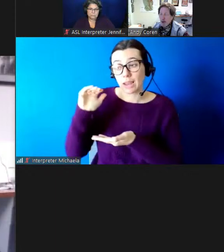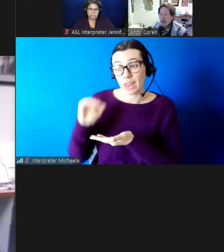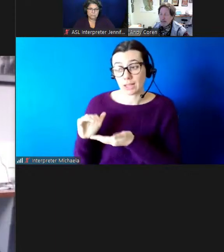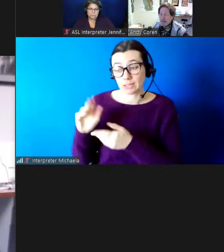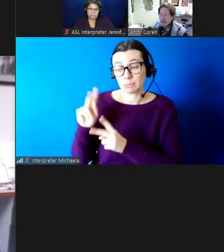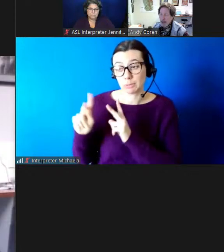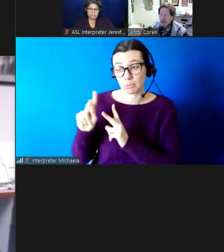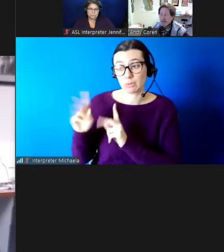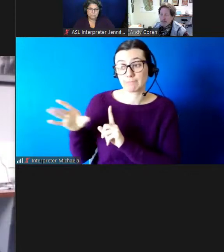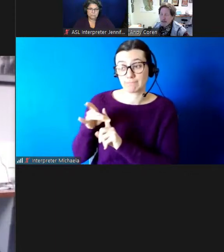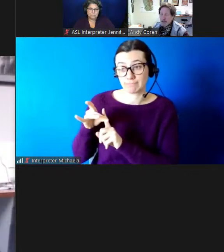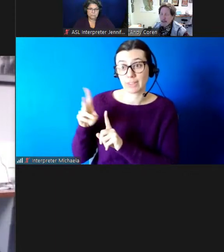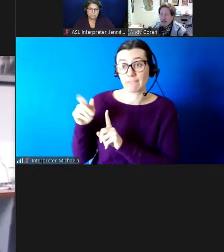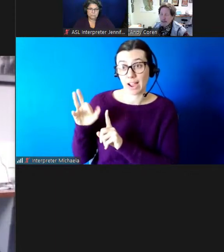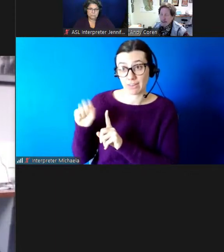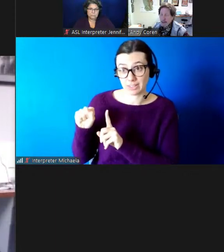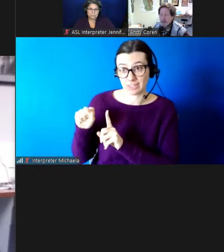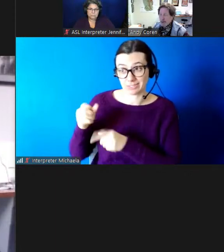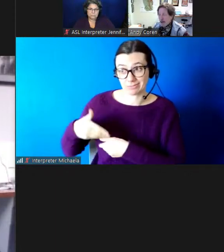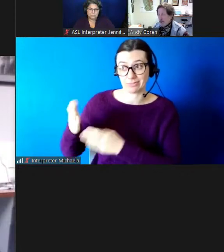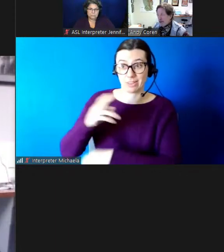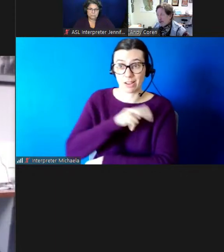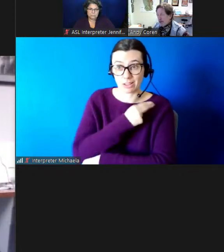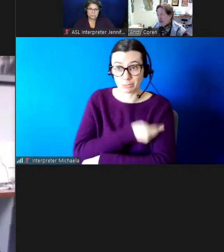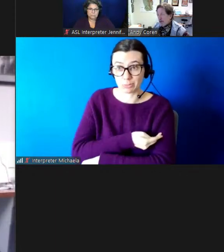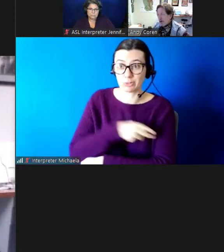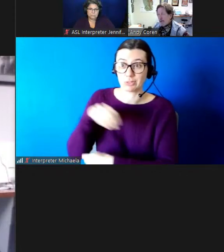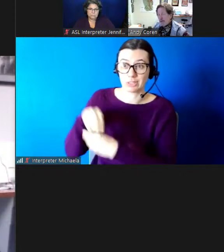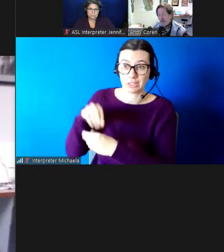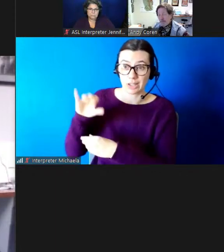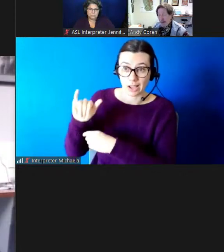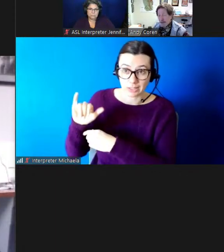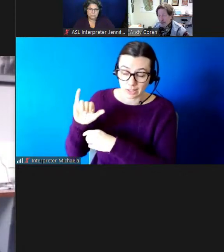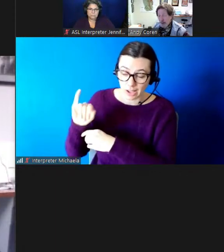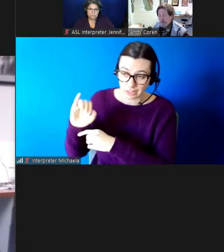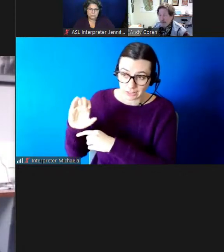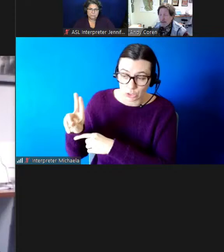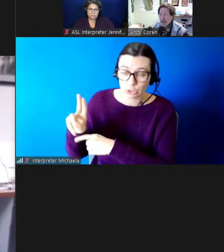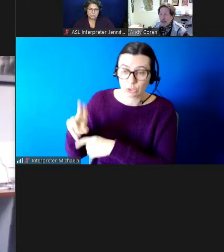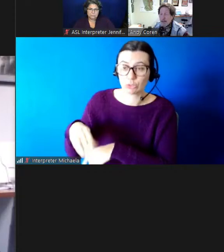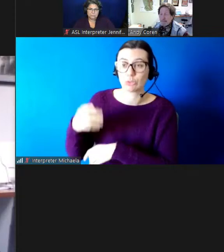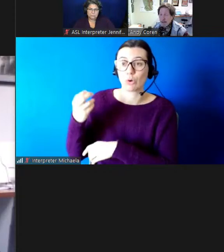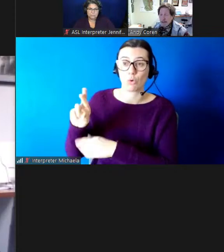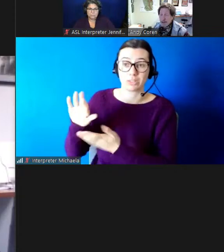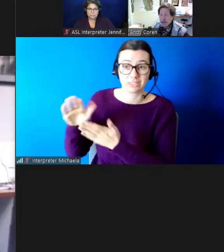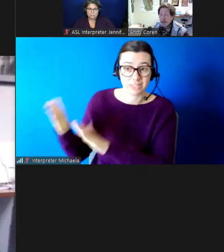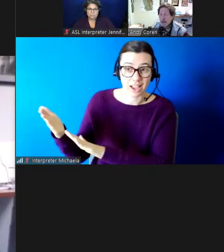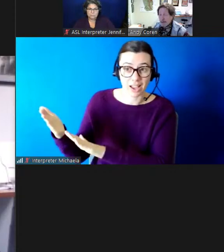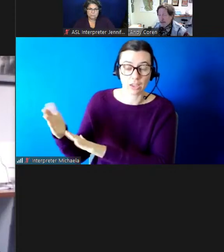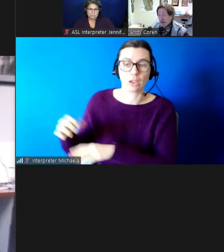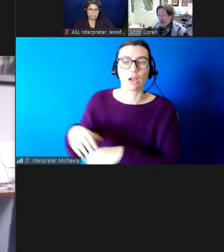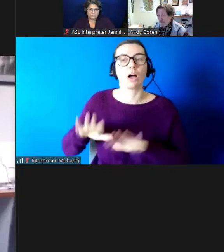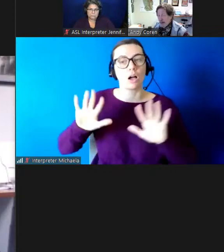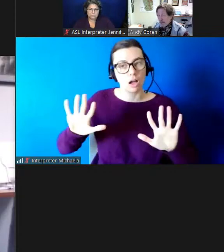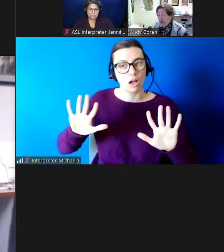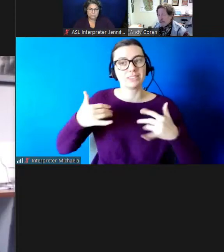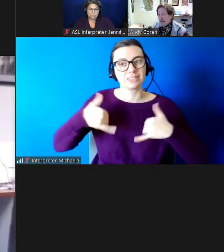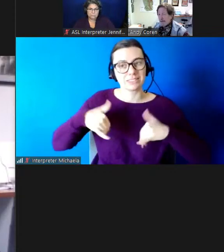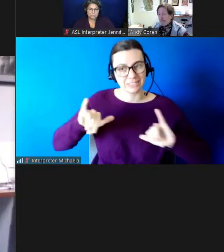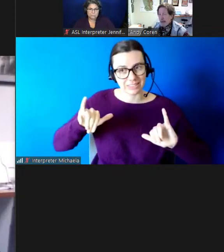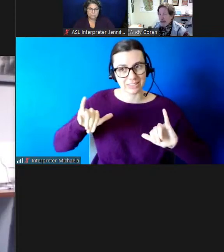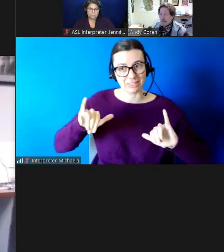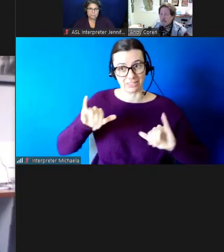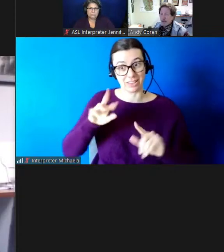and wind up in the hospital in the intensive care unit or who pass away from it, it is still a deadly